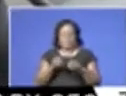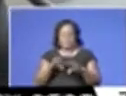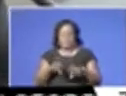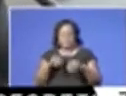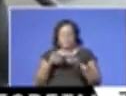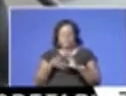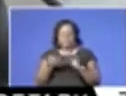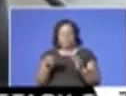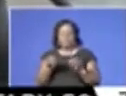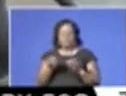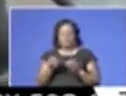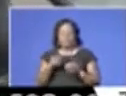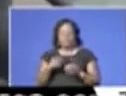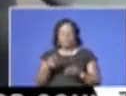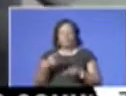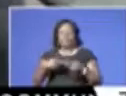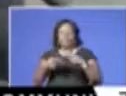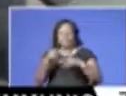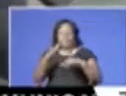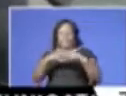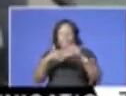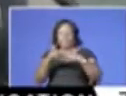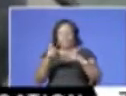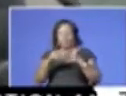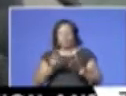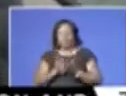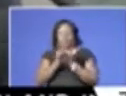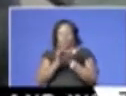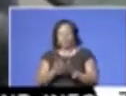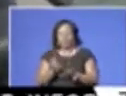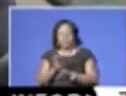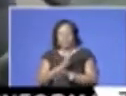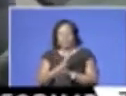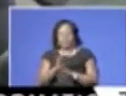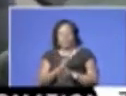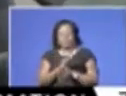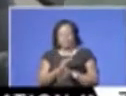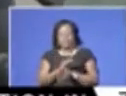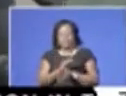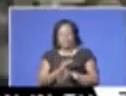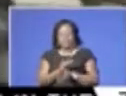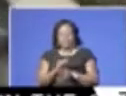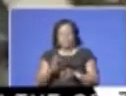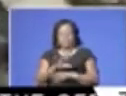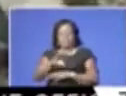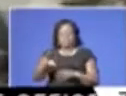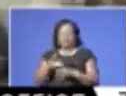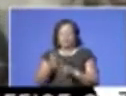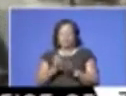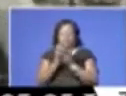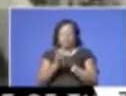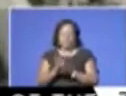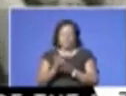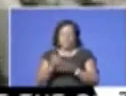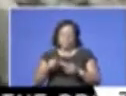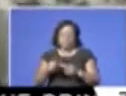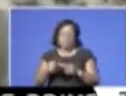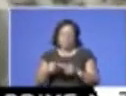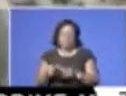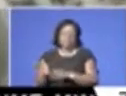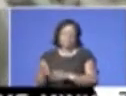of the rebuilding of the cruise industry. Now, Thompson says Carnival Cruise Lines is also continuing its plan